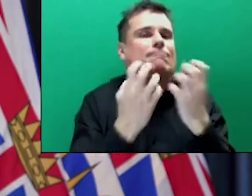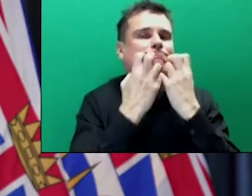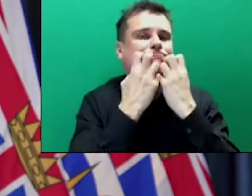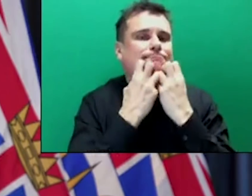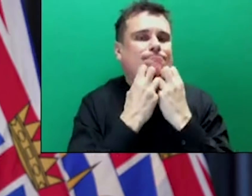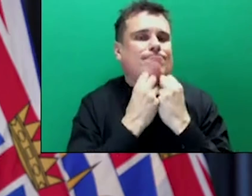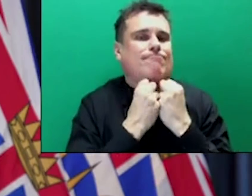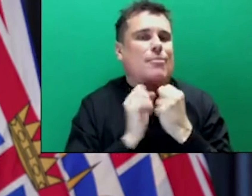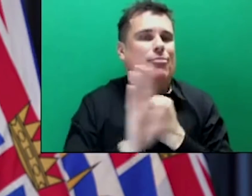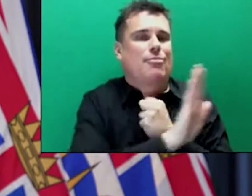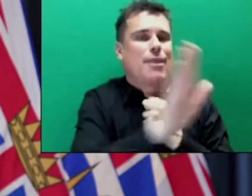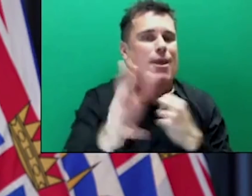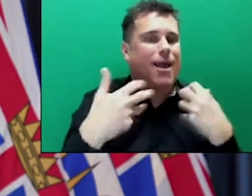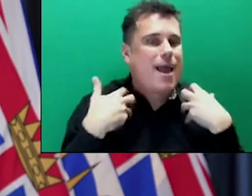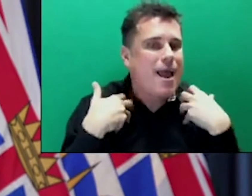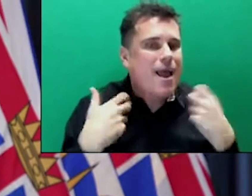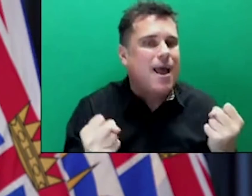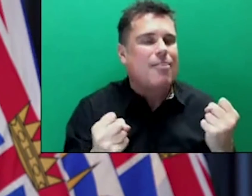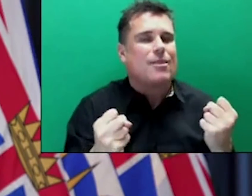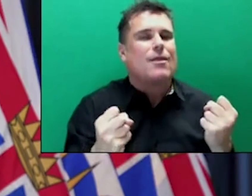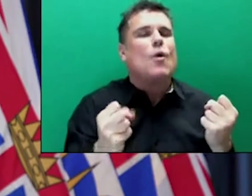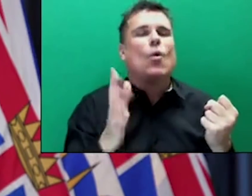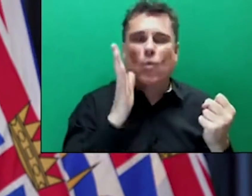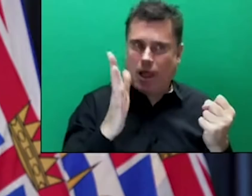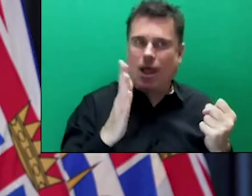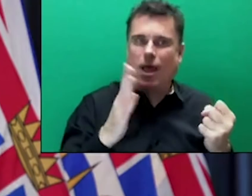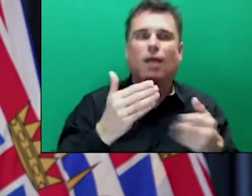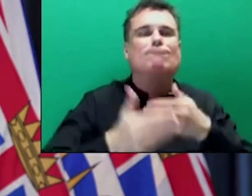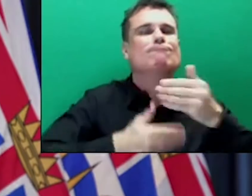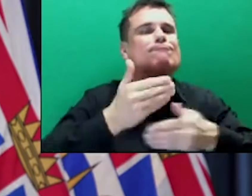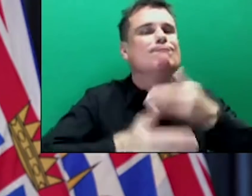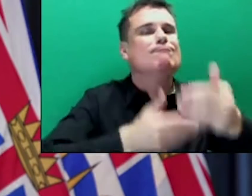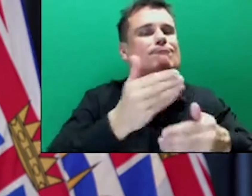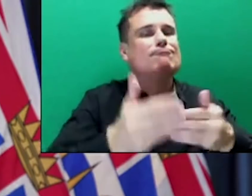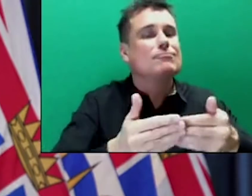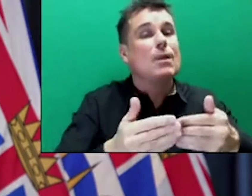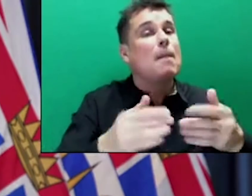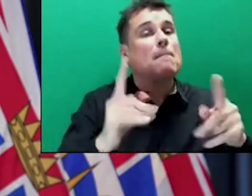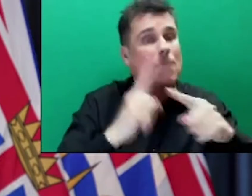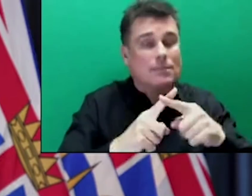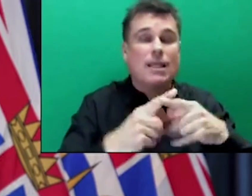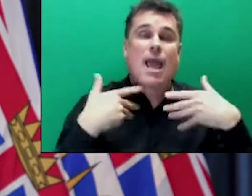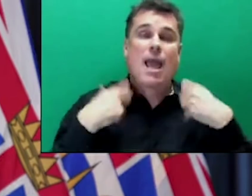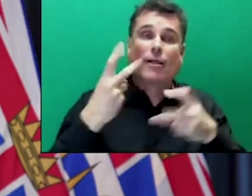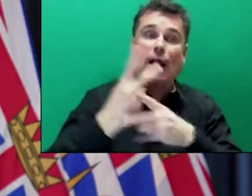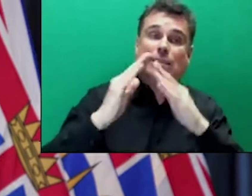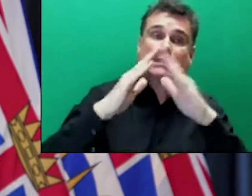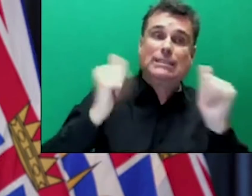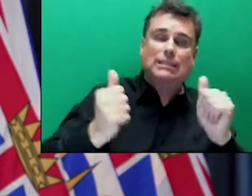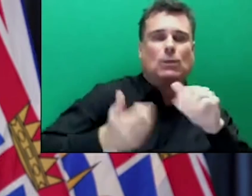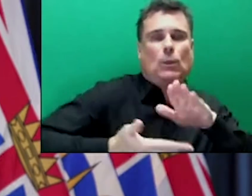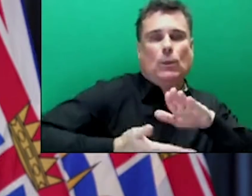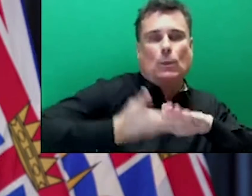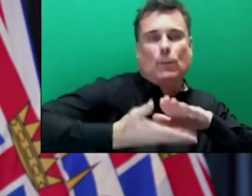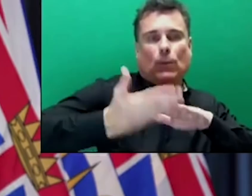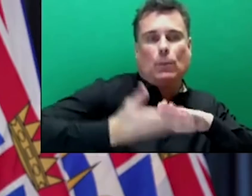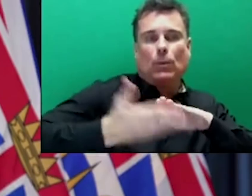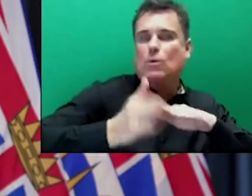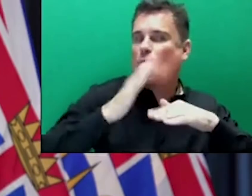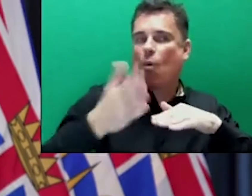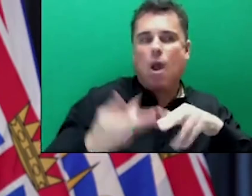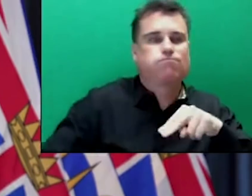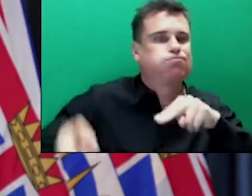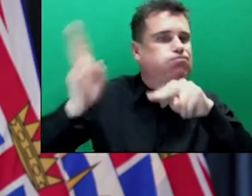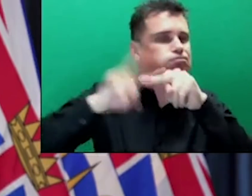functioning for all of us. We just need to look at the data I presented today to see the evidence that our